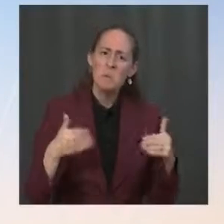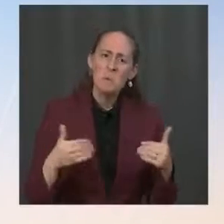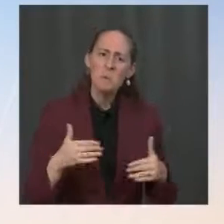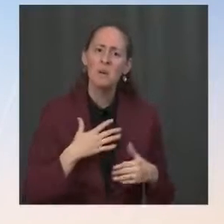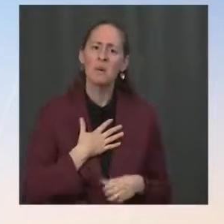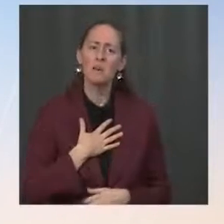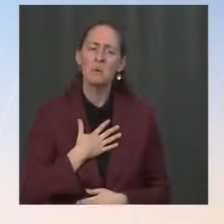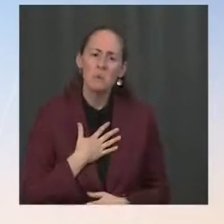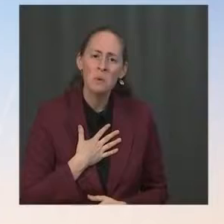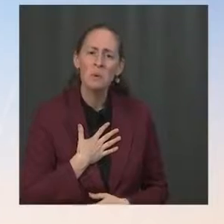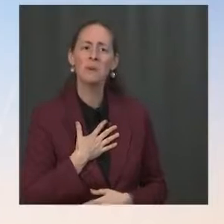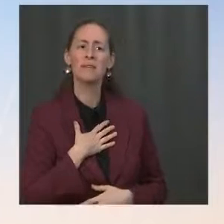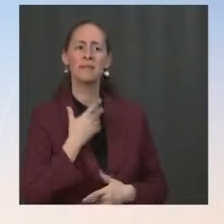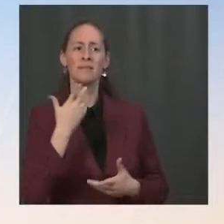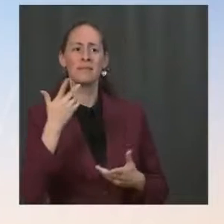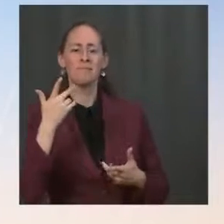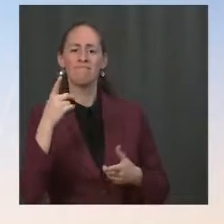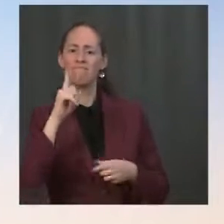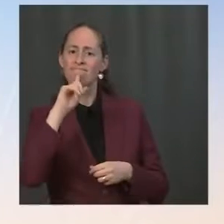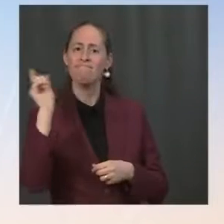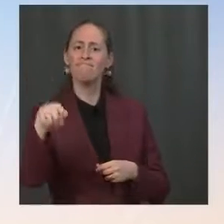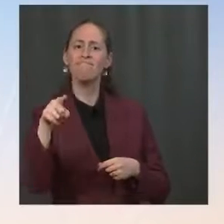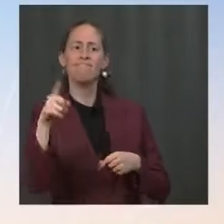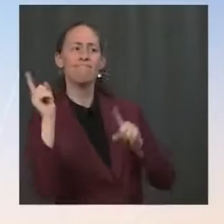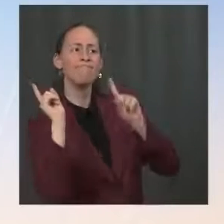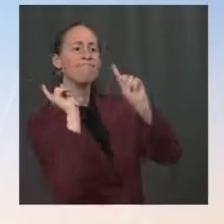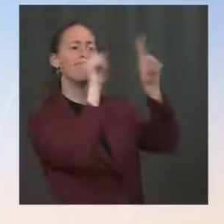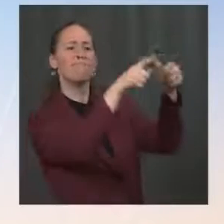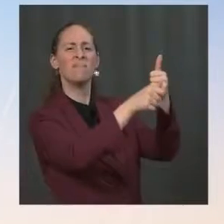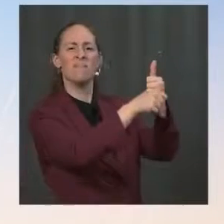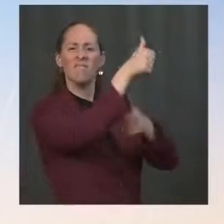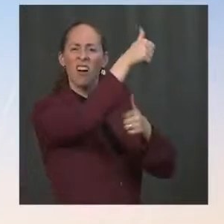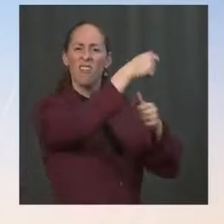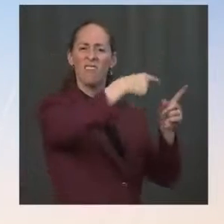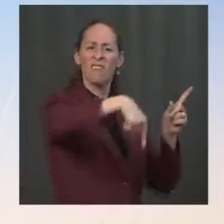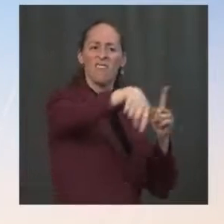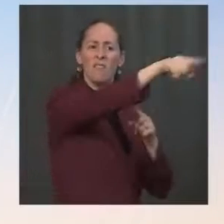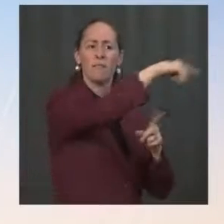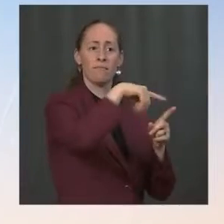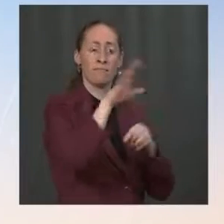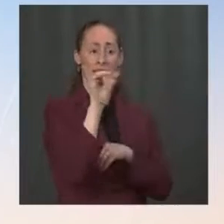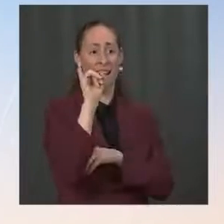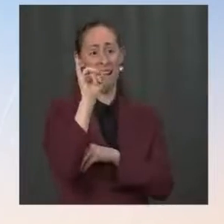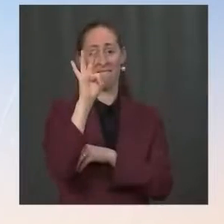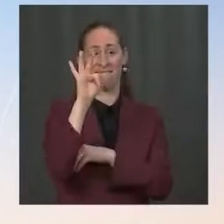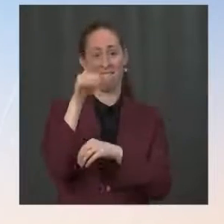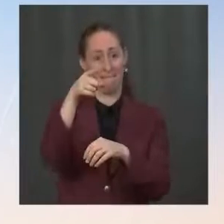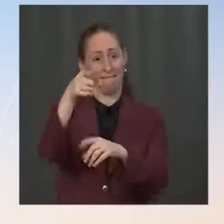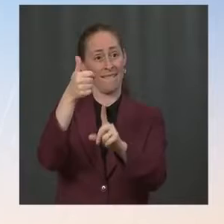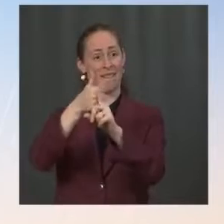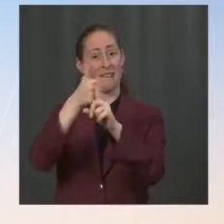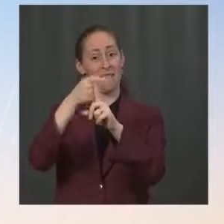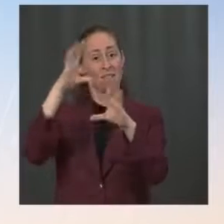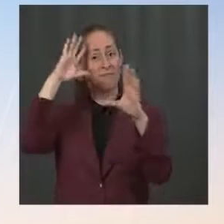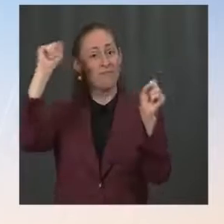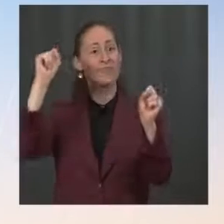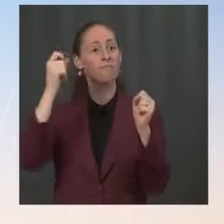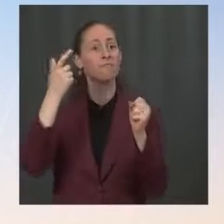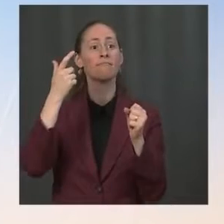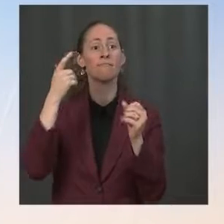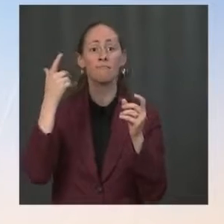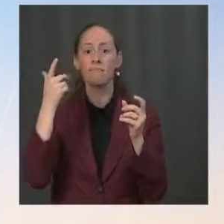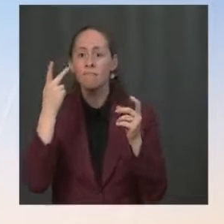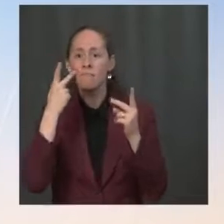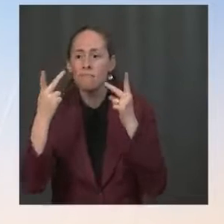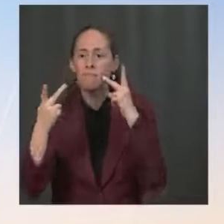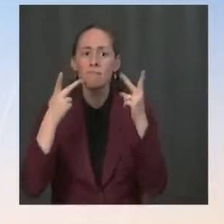service members is maybe the worst day of your presidency, and hopefully there's not more. But we are certainly early in the presidency at this